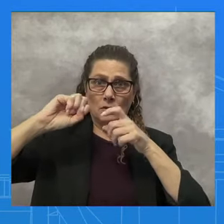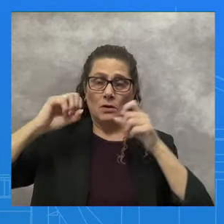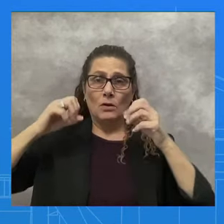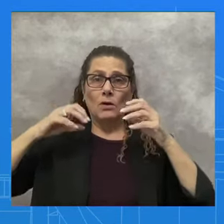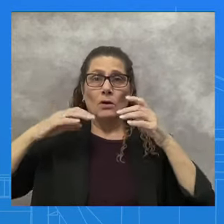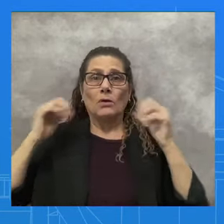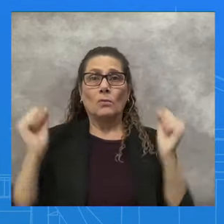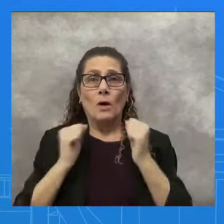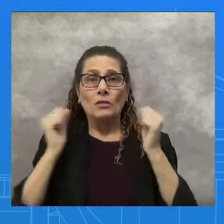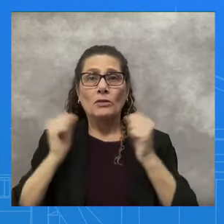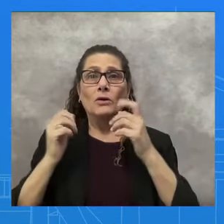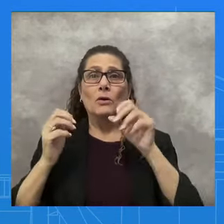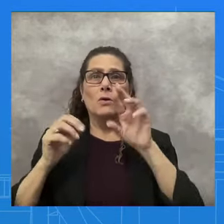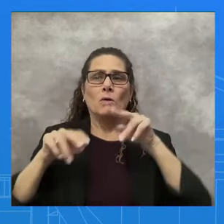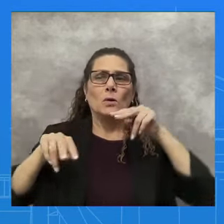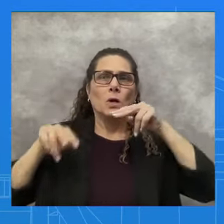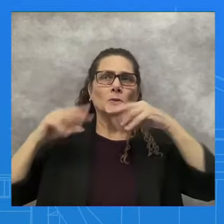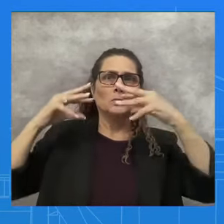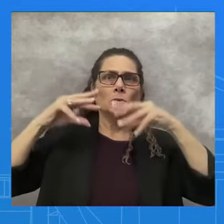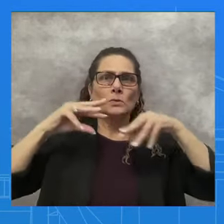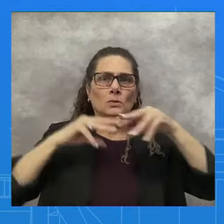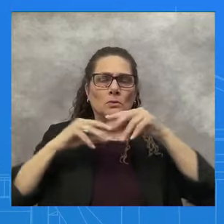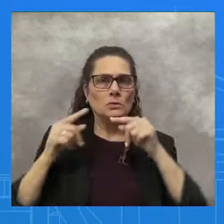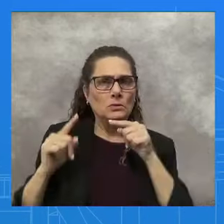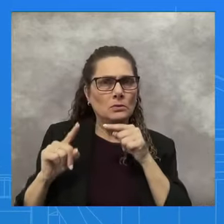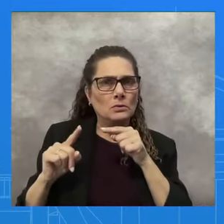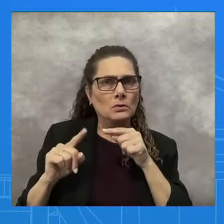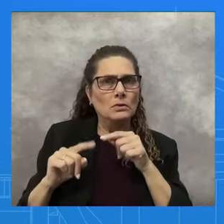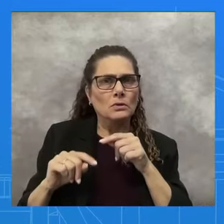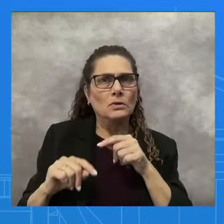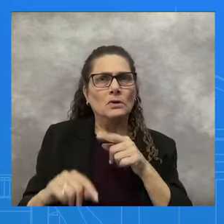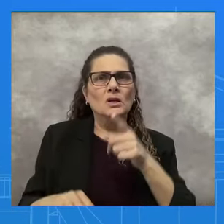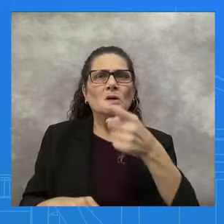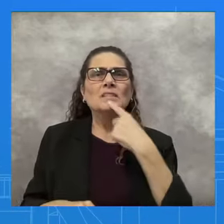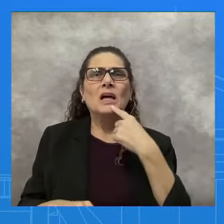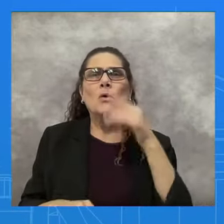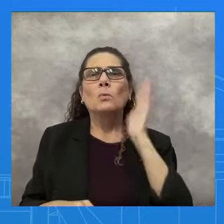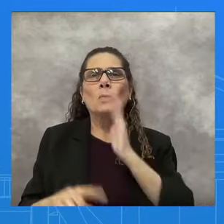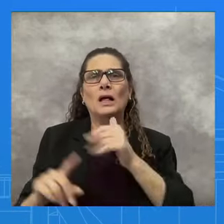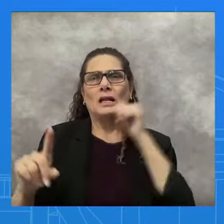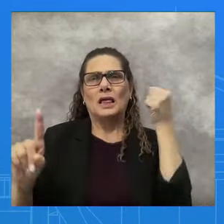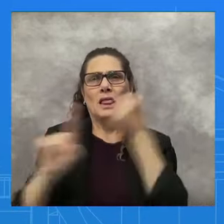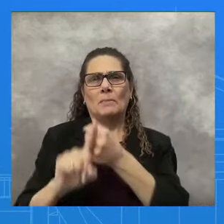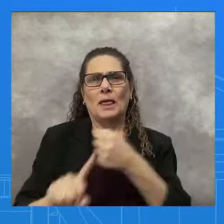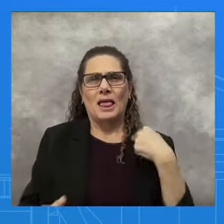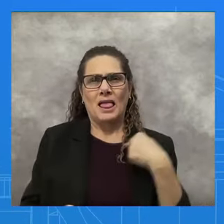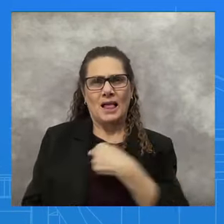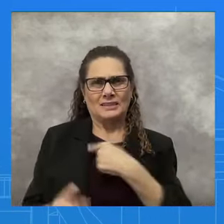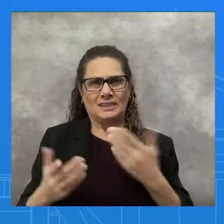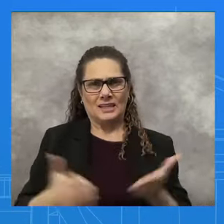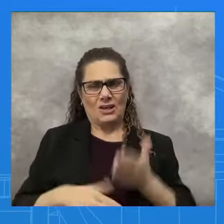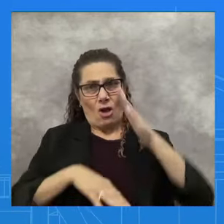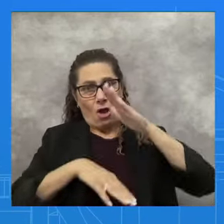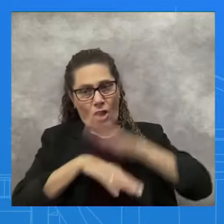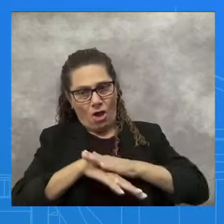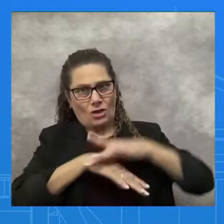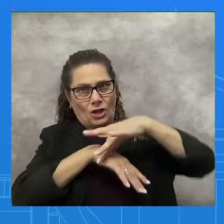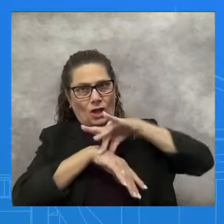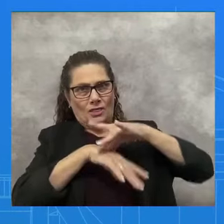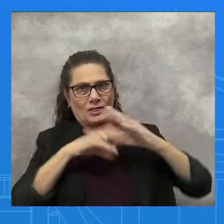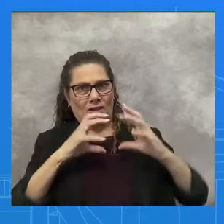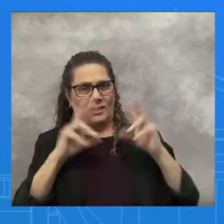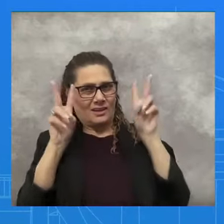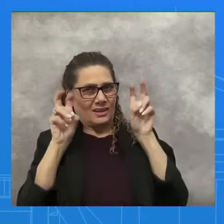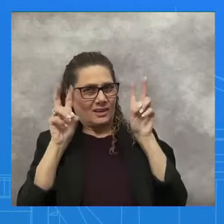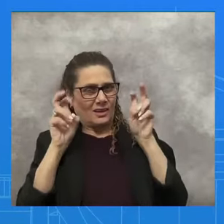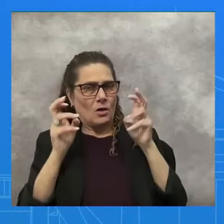would not impact those of us on Earth. Why should Americans be concerned about a Russian capability